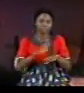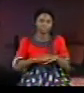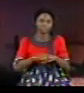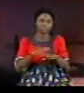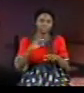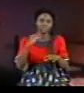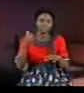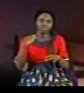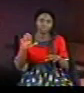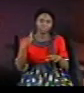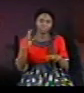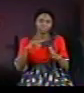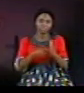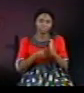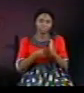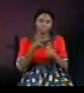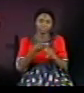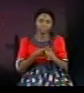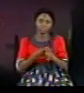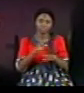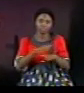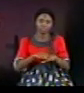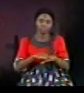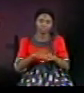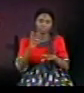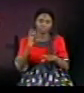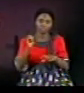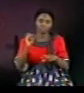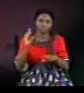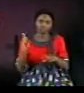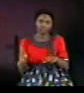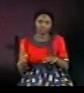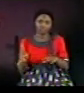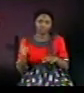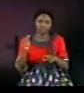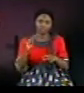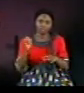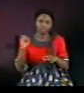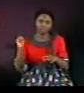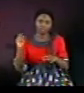month, Wednesday, we gather together in our church